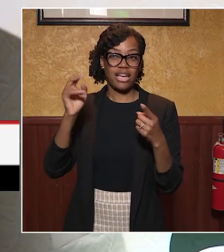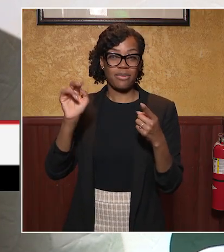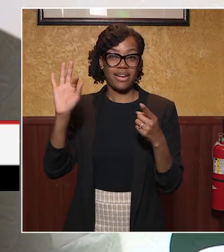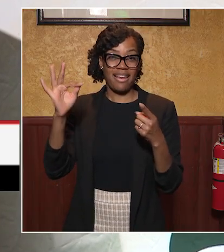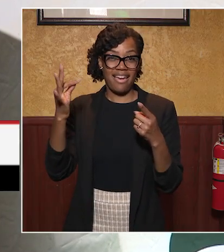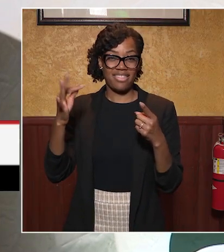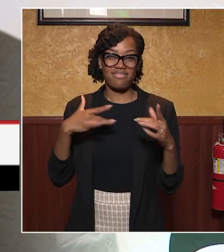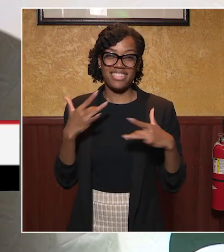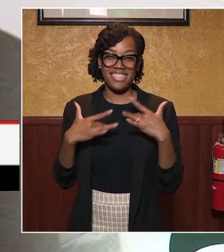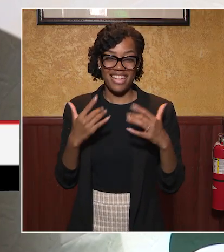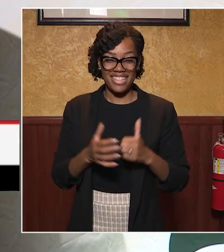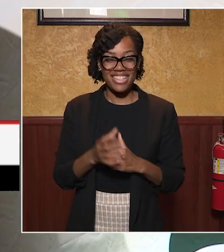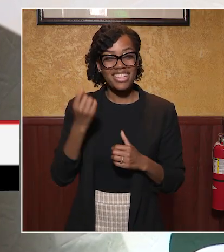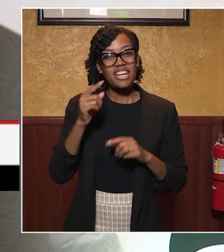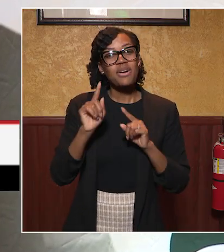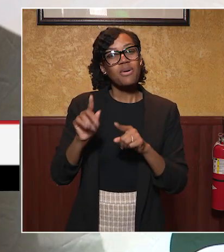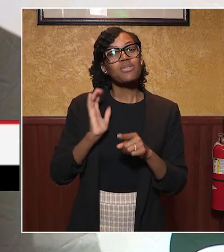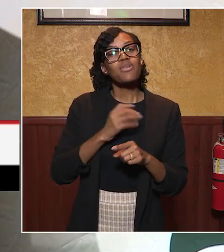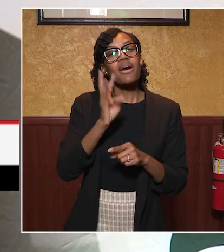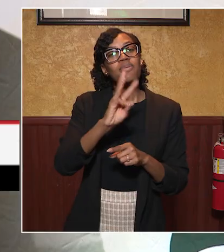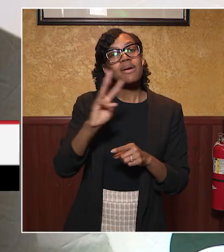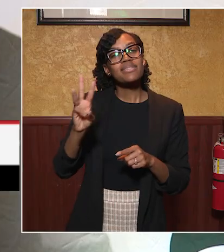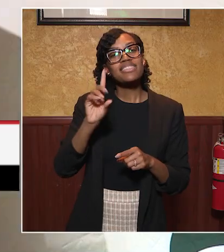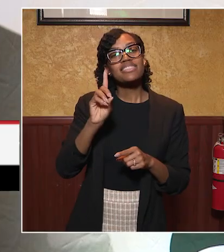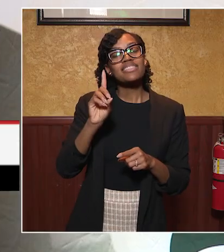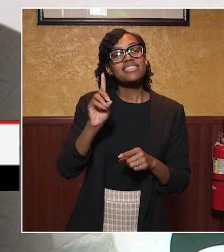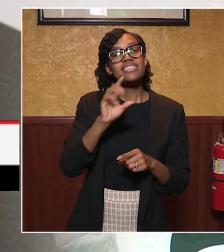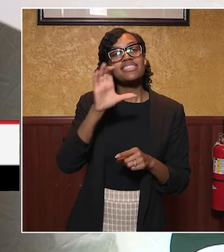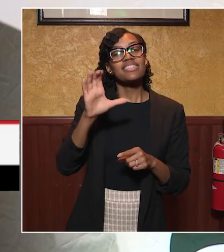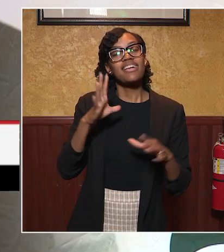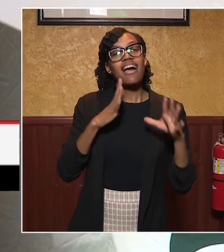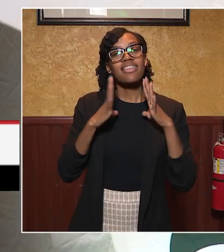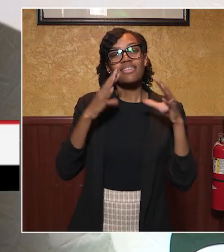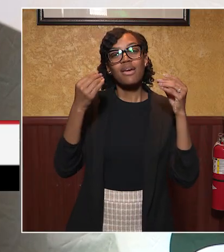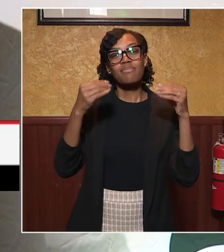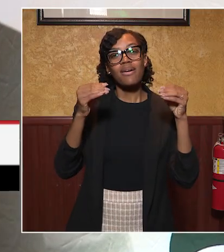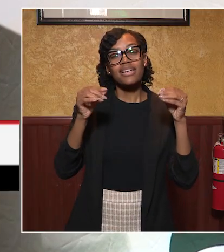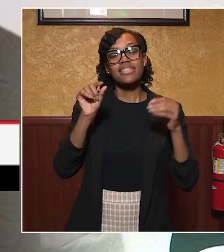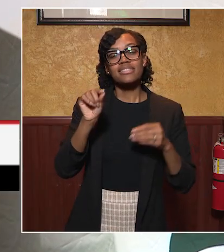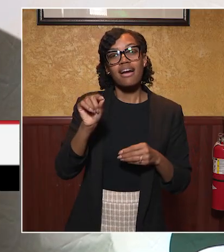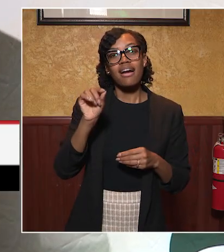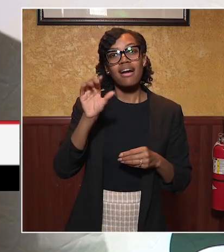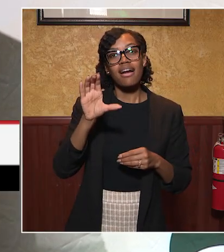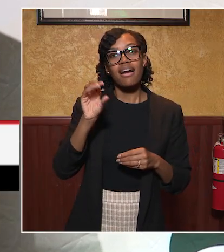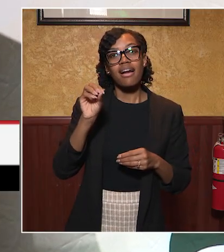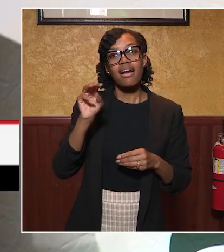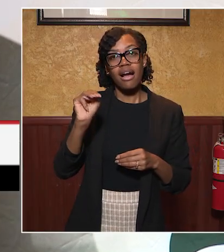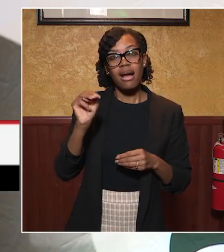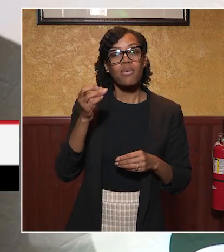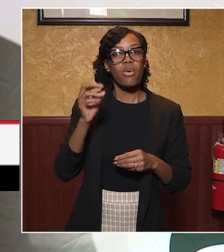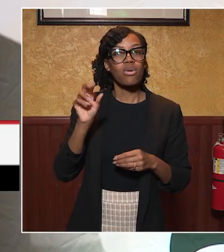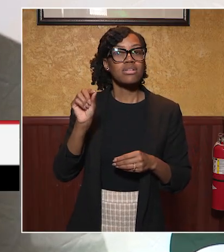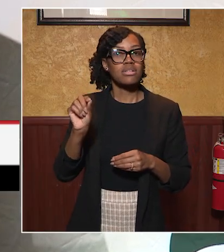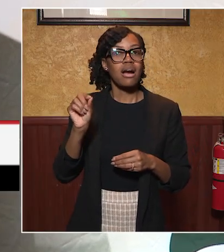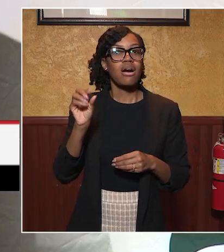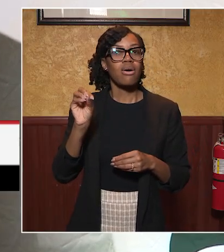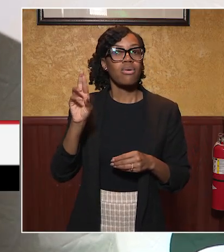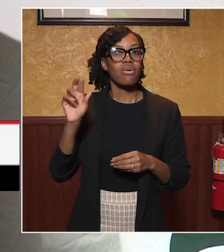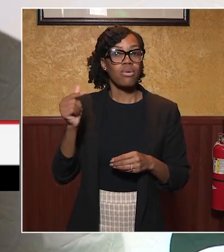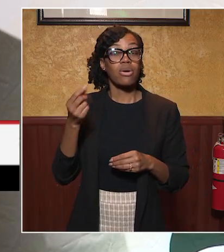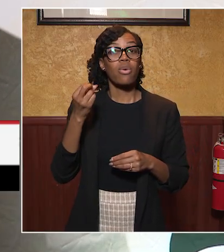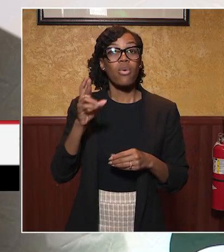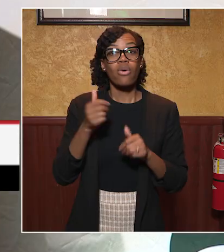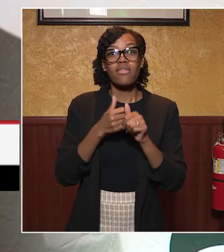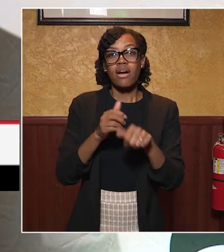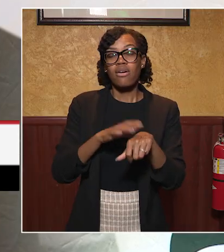visit our website, DowntownDCHolidayMarket.com or DowntownDC.org. And you can follow us on Instagram and Facebook at